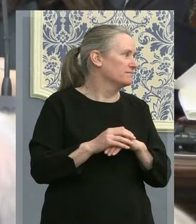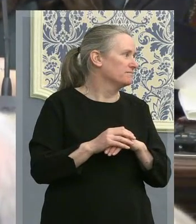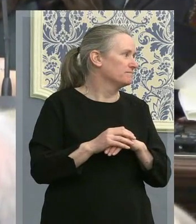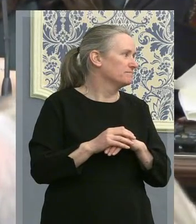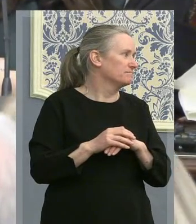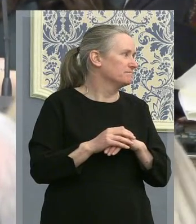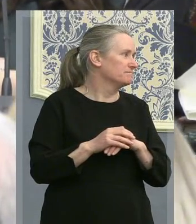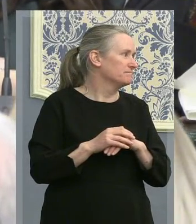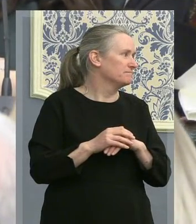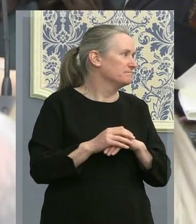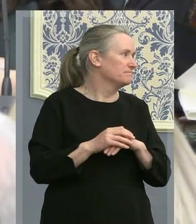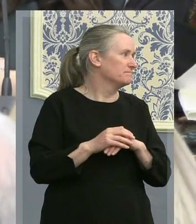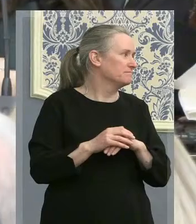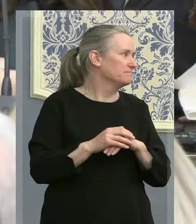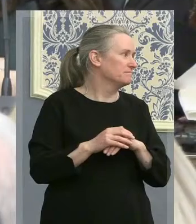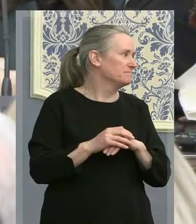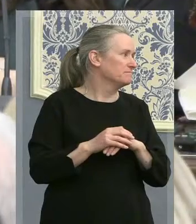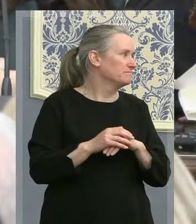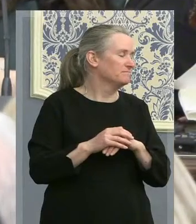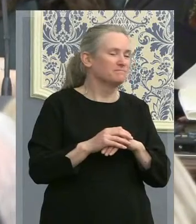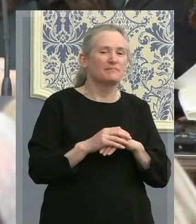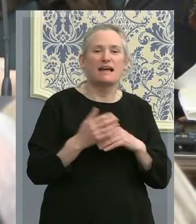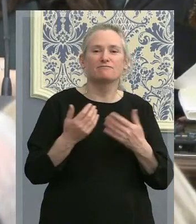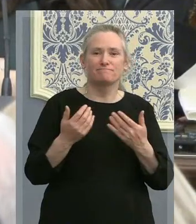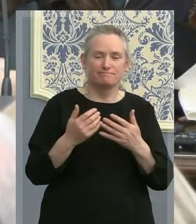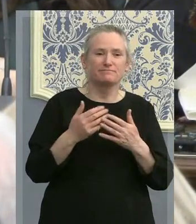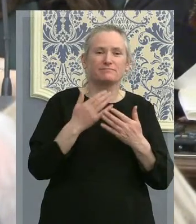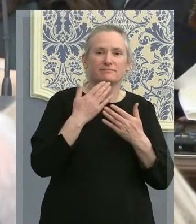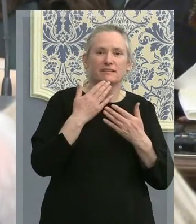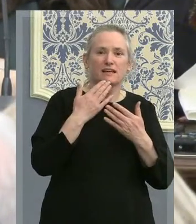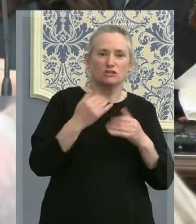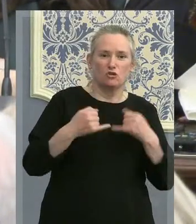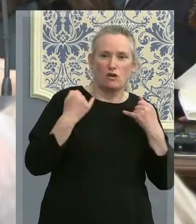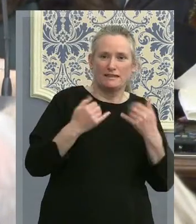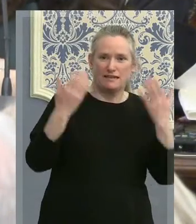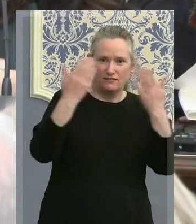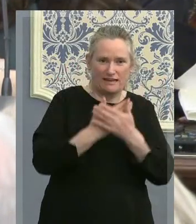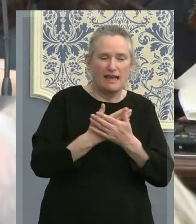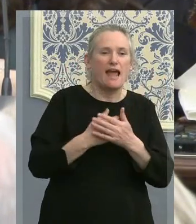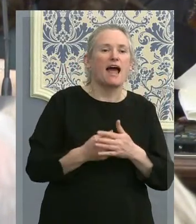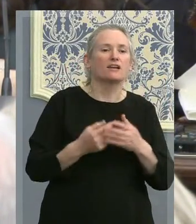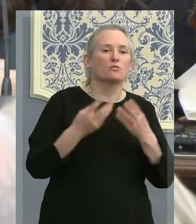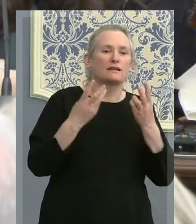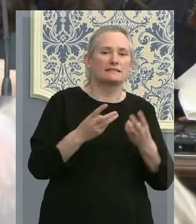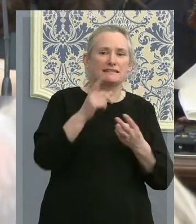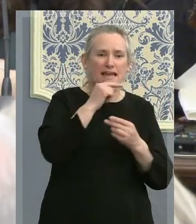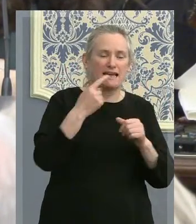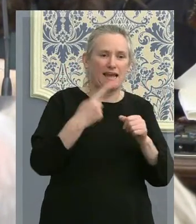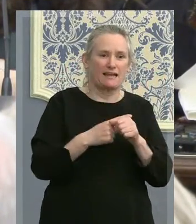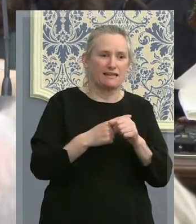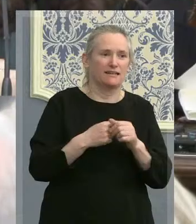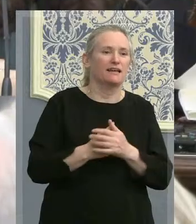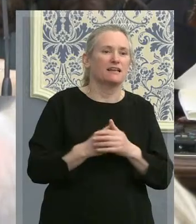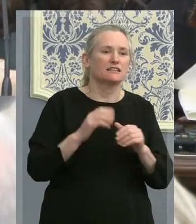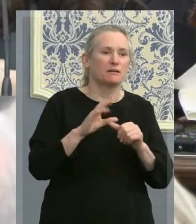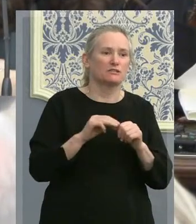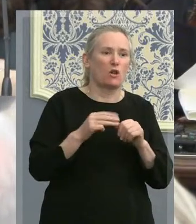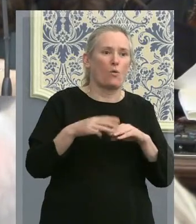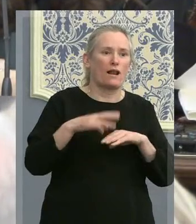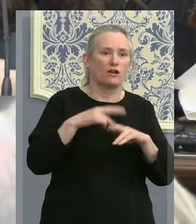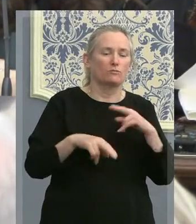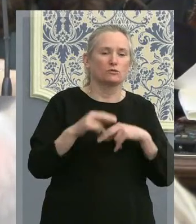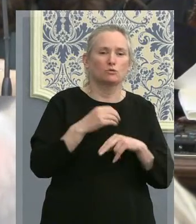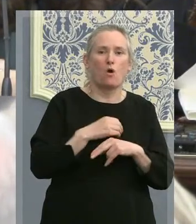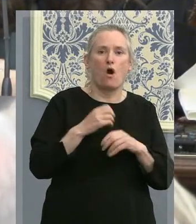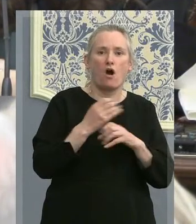the Dr. Mary Strangman large room, I just want to say again a particular welcome to all of Gilbert's